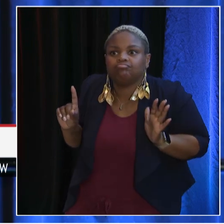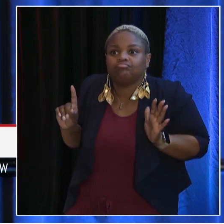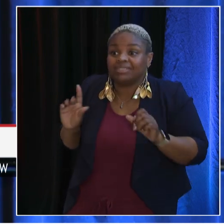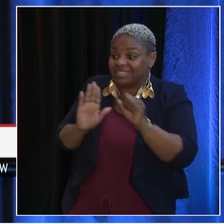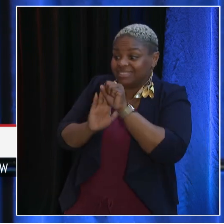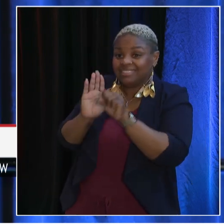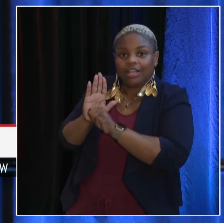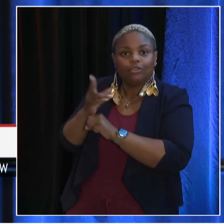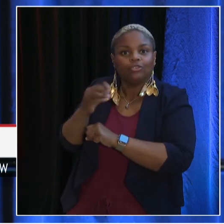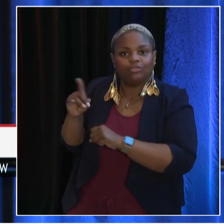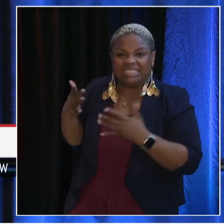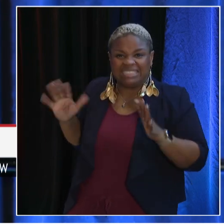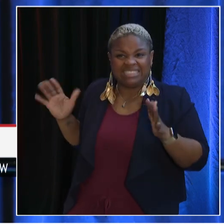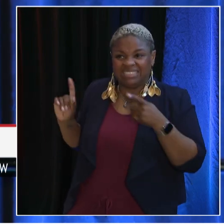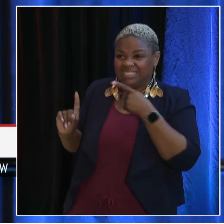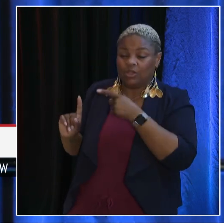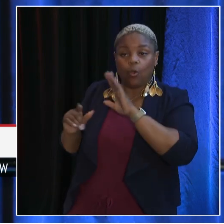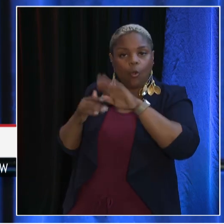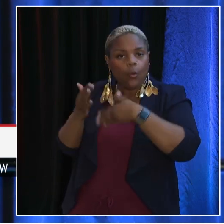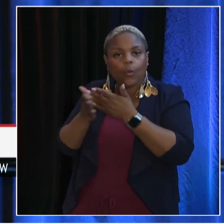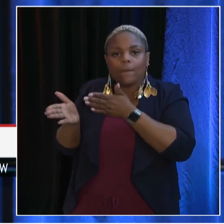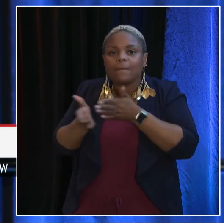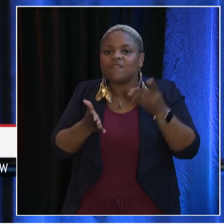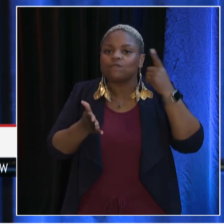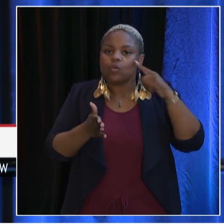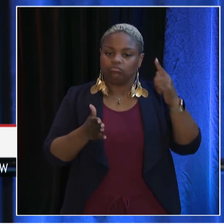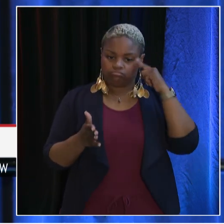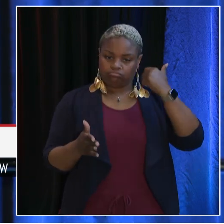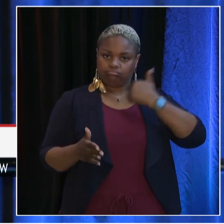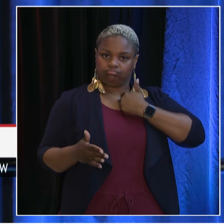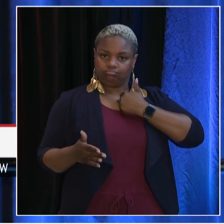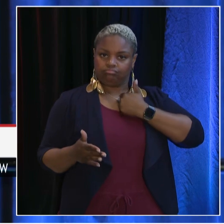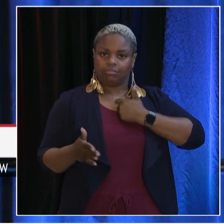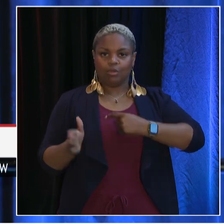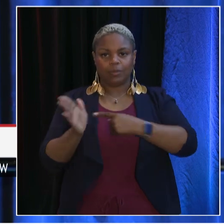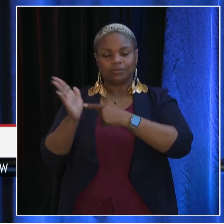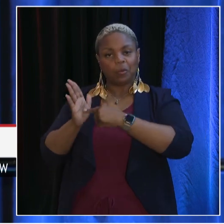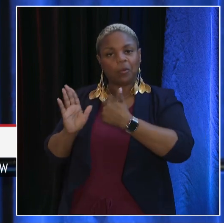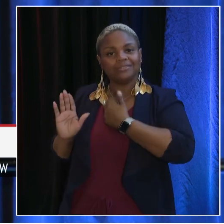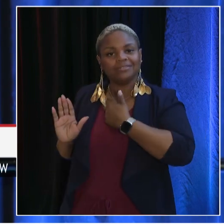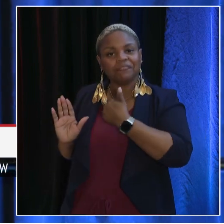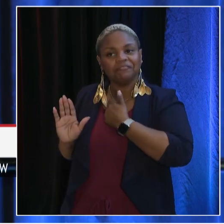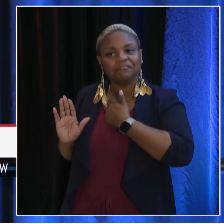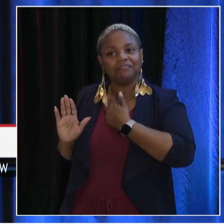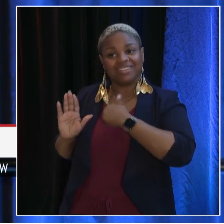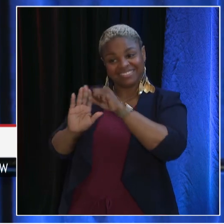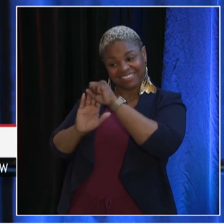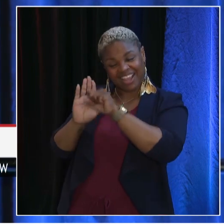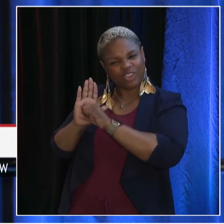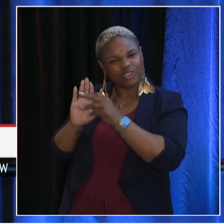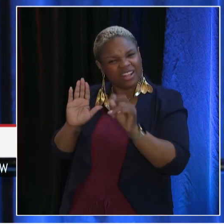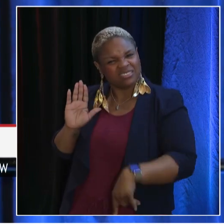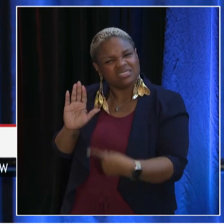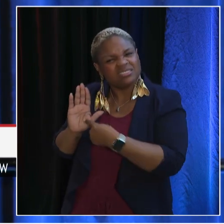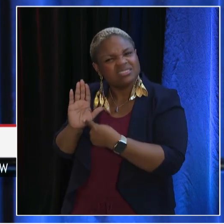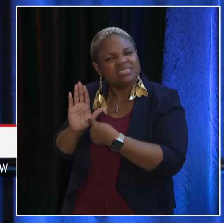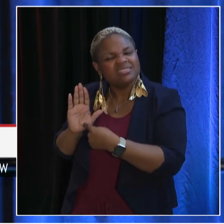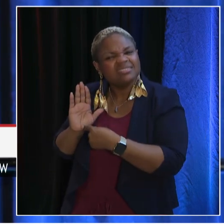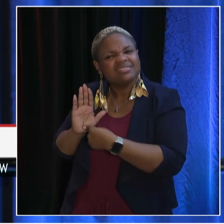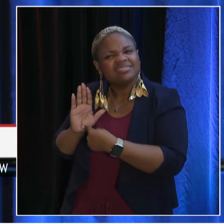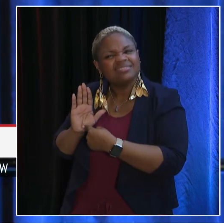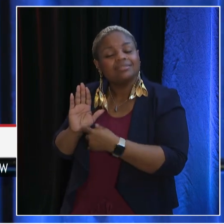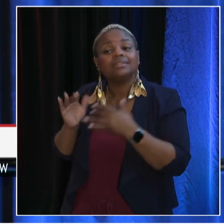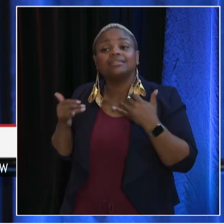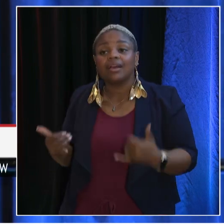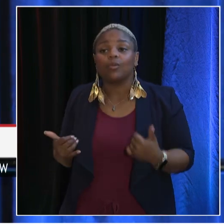we're fully autonomous and fully represented. So when I look around this room, I know that not only